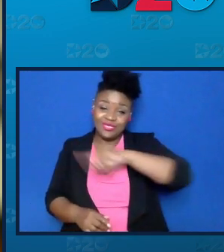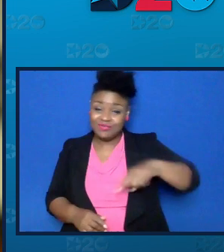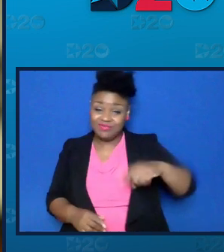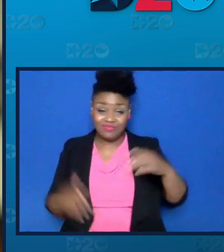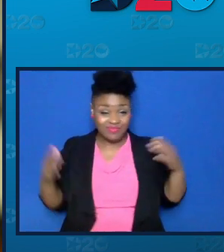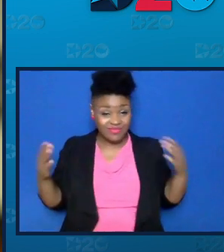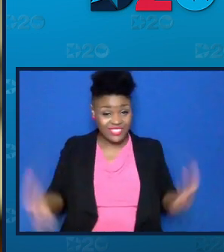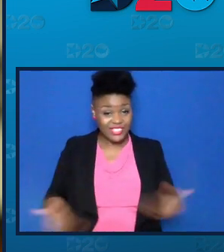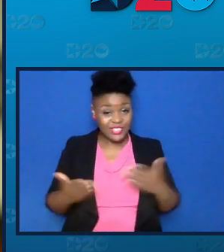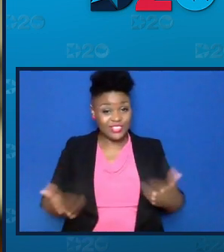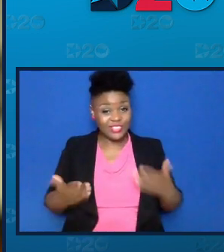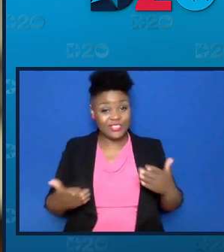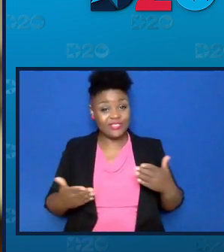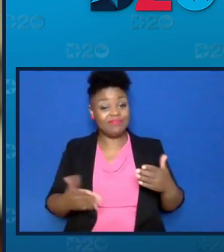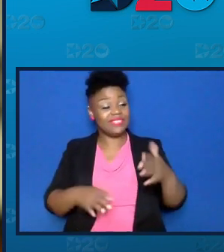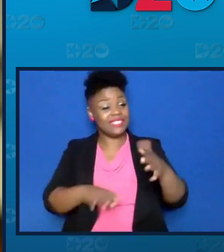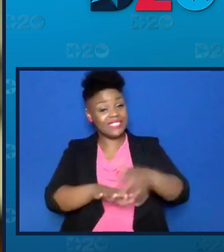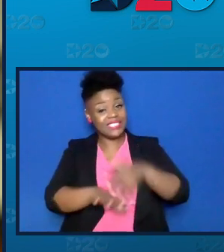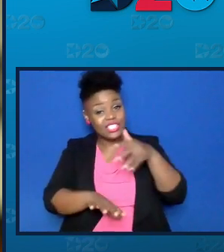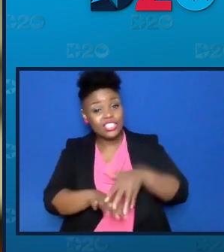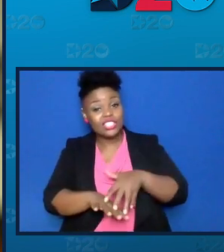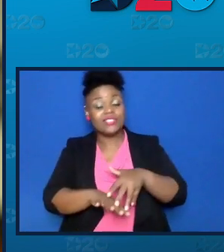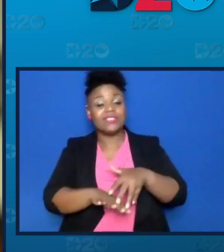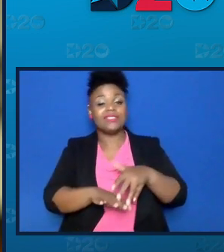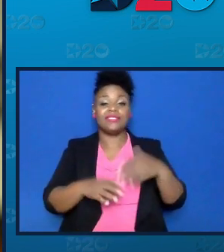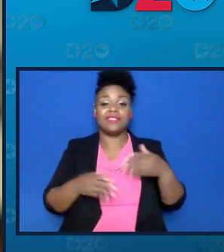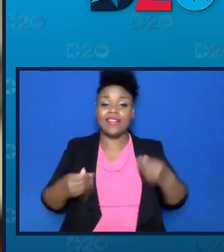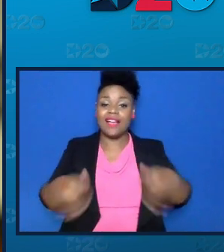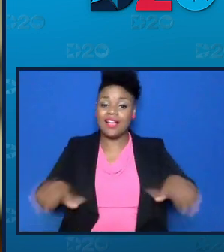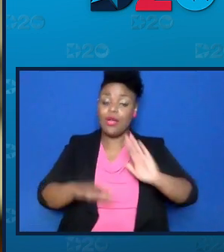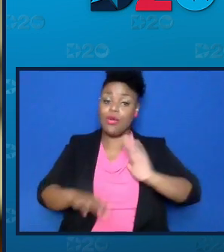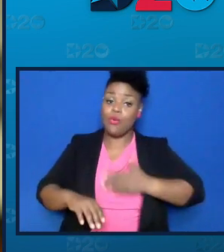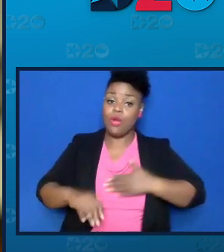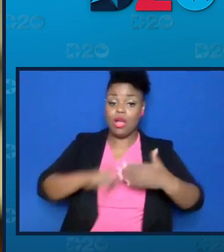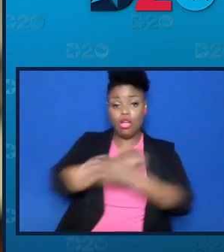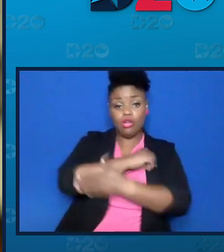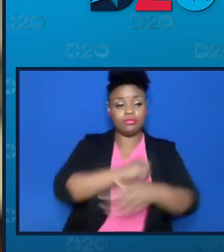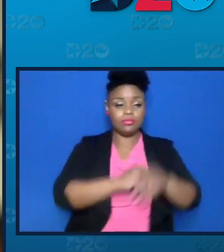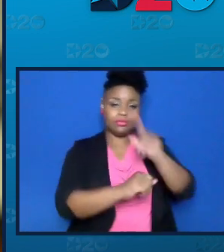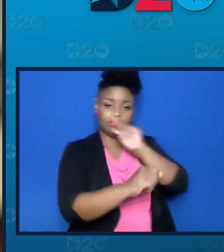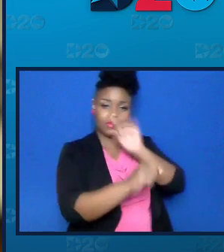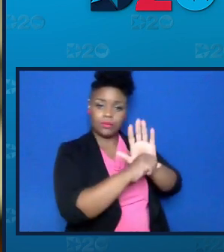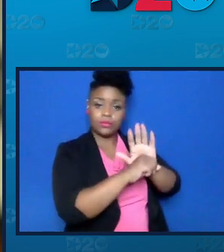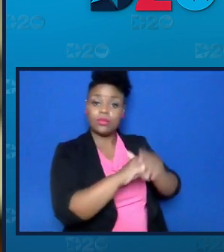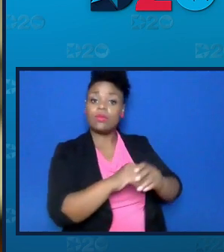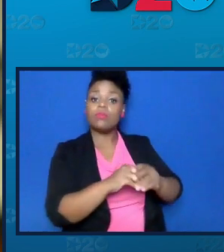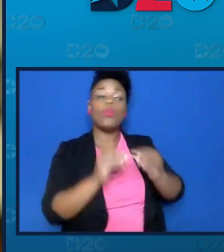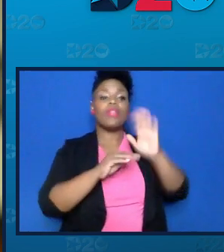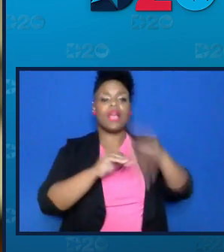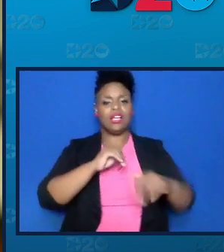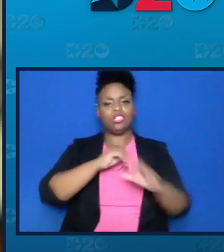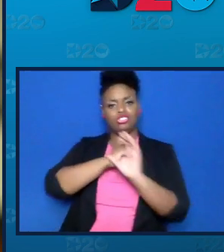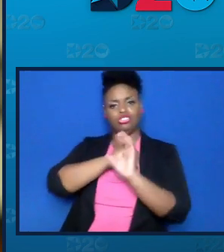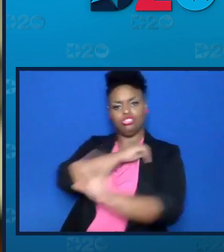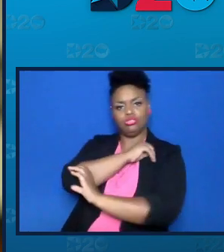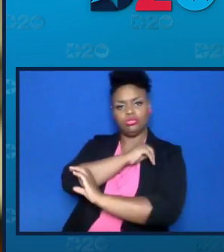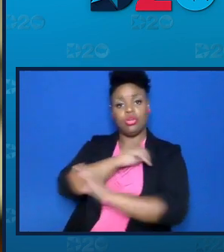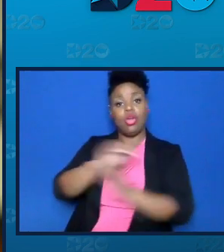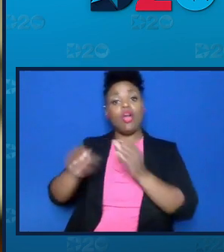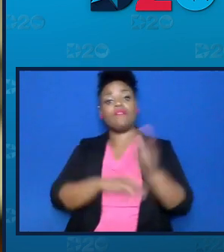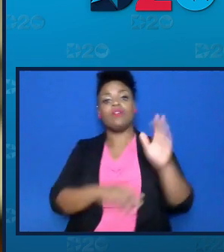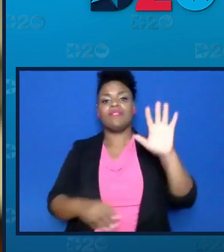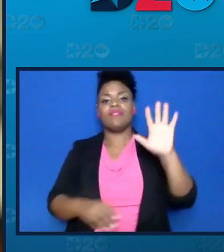The promise of this country is older than our Constitution. Over 500 years ago, thousands of Indian tribes were